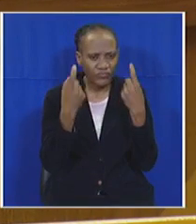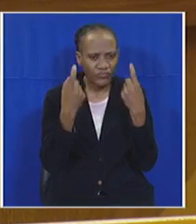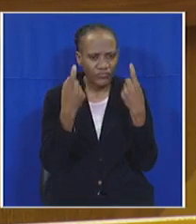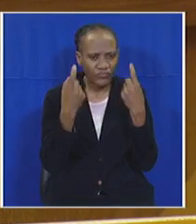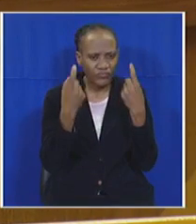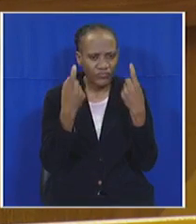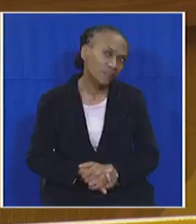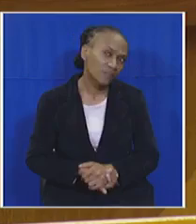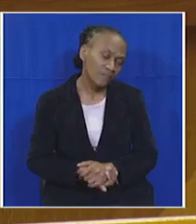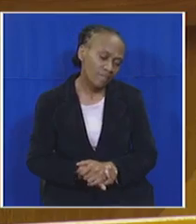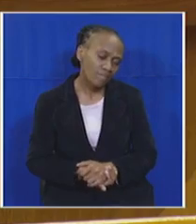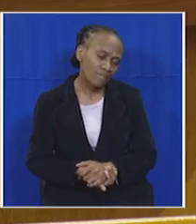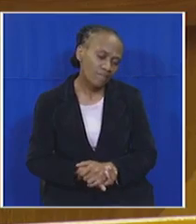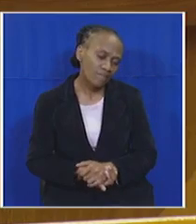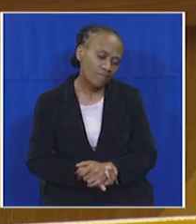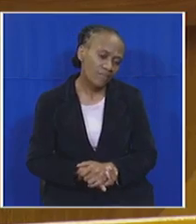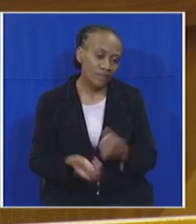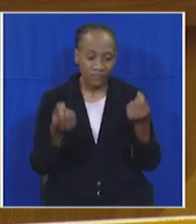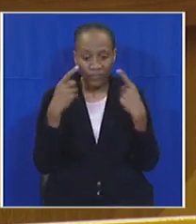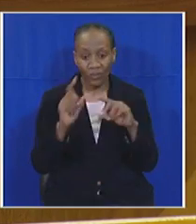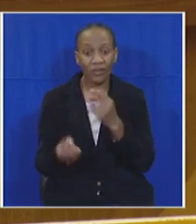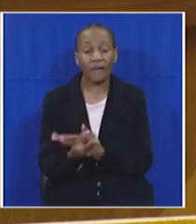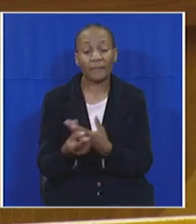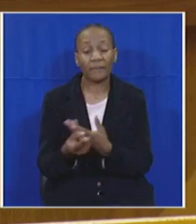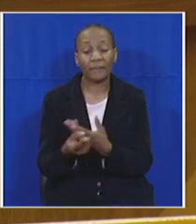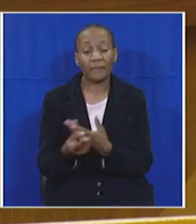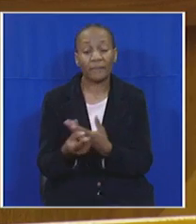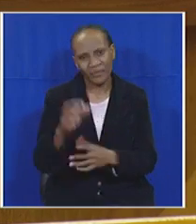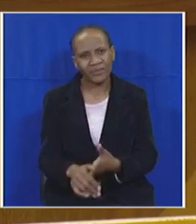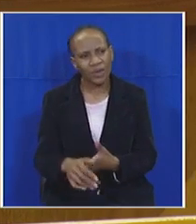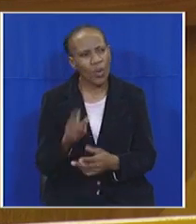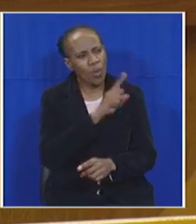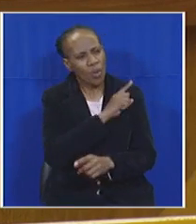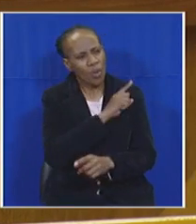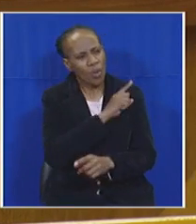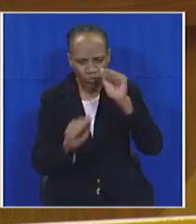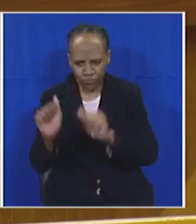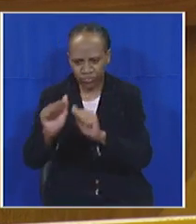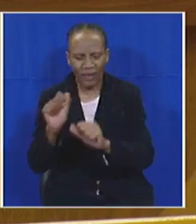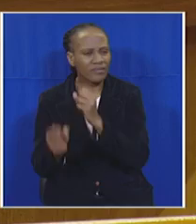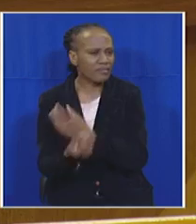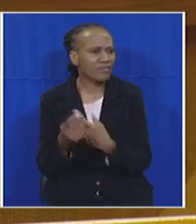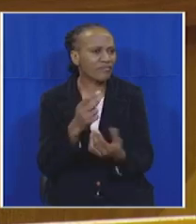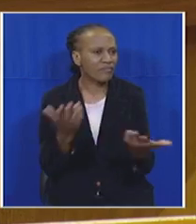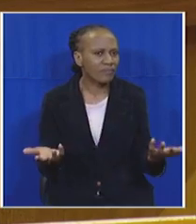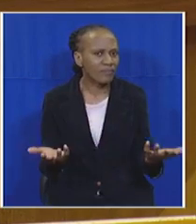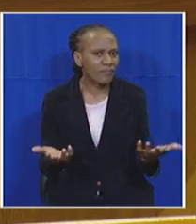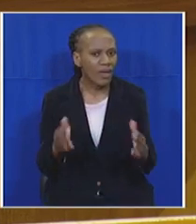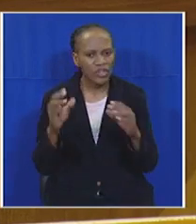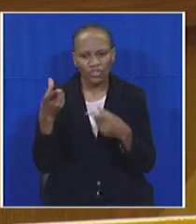currently transpiring in local government. Why is there no monitoring? The recent construction of low-cost